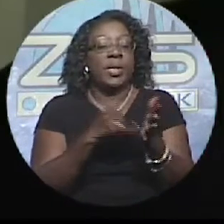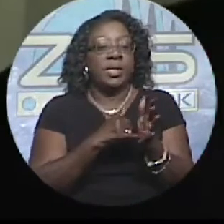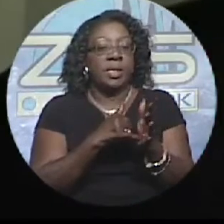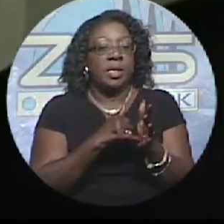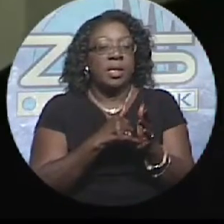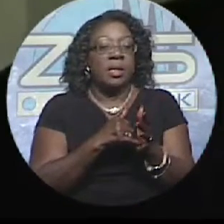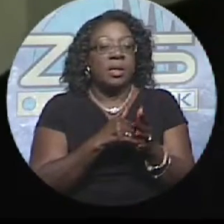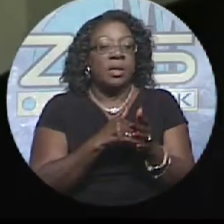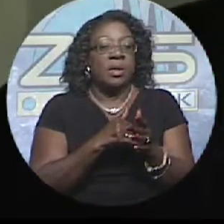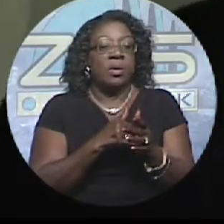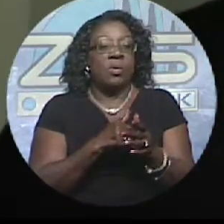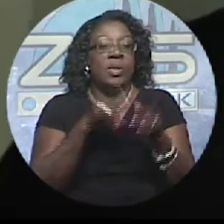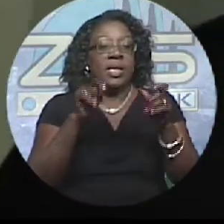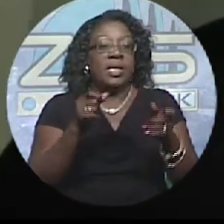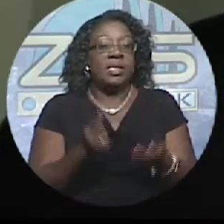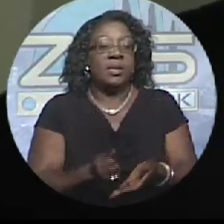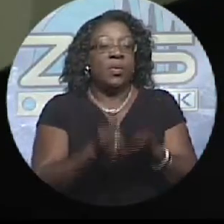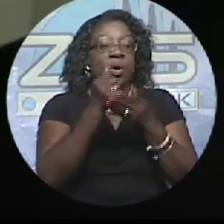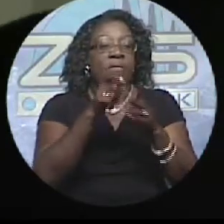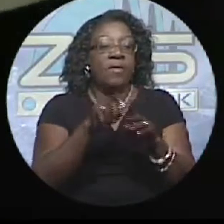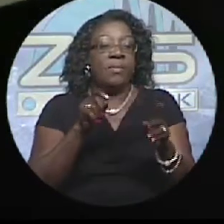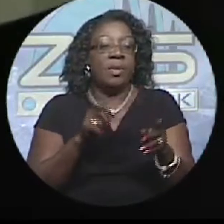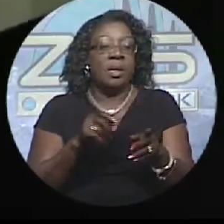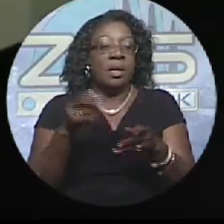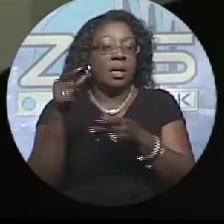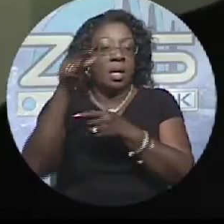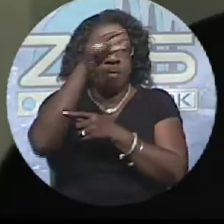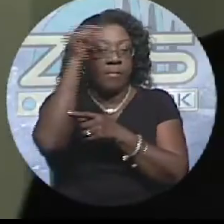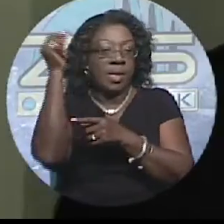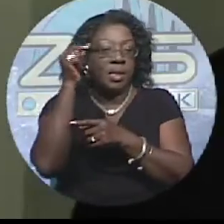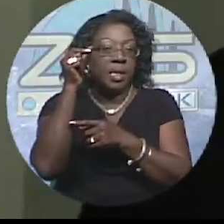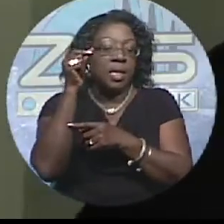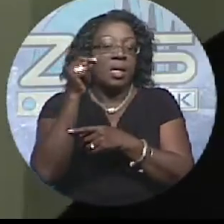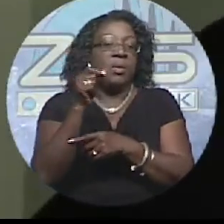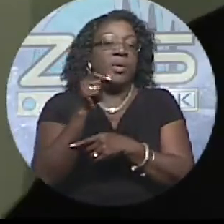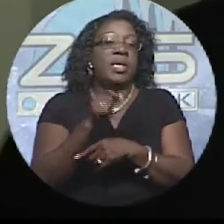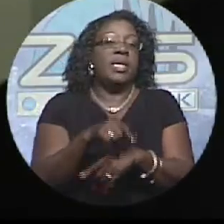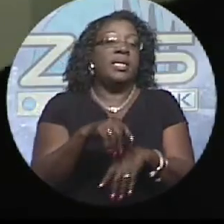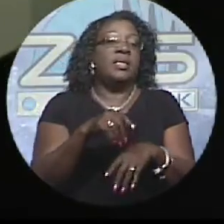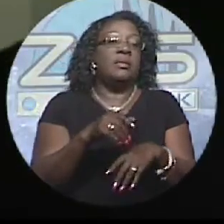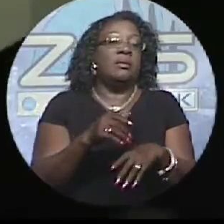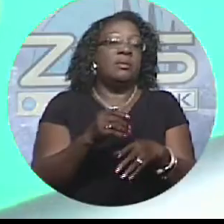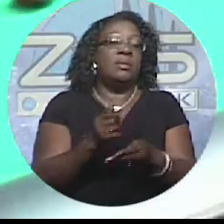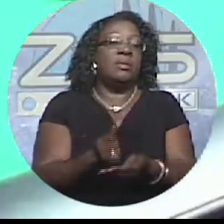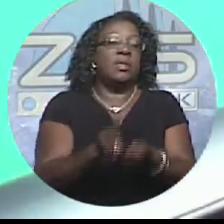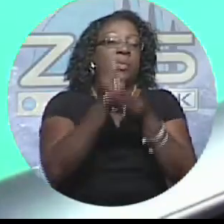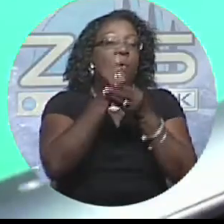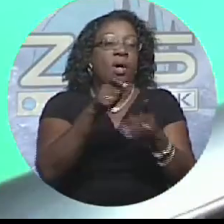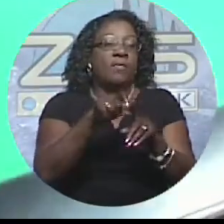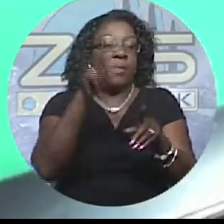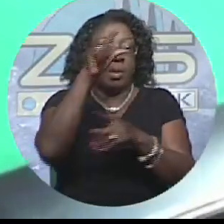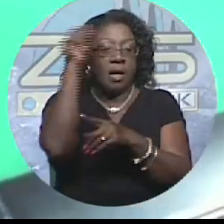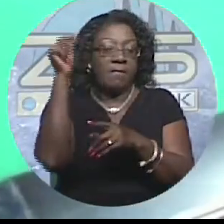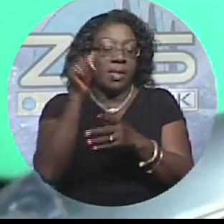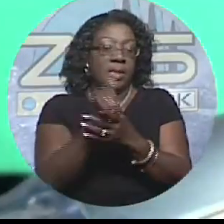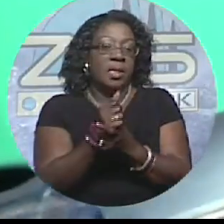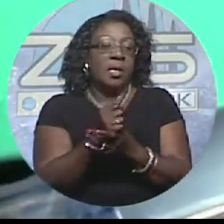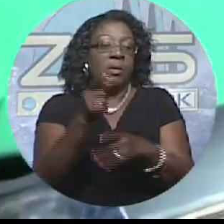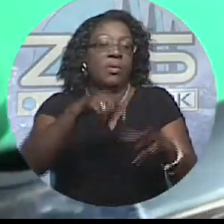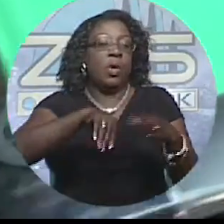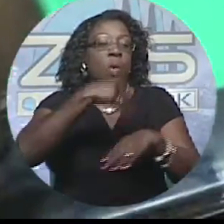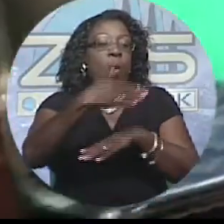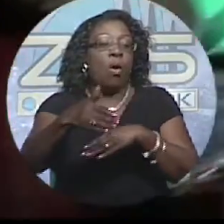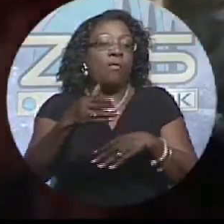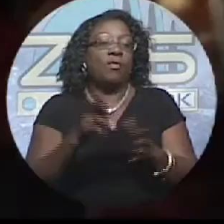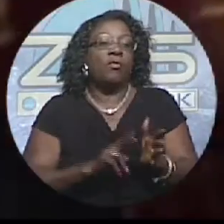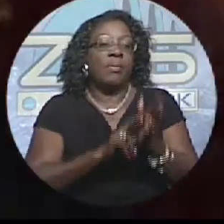government because we actually represent the Bahamas when we go to Las Vegas, but we don't have that support to keep it going. Reporting for ZNS